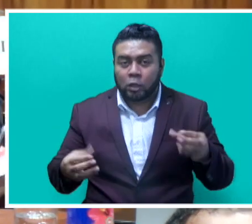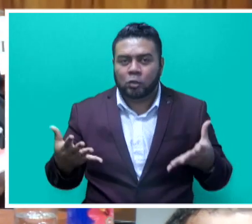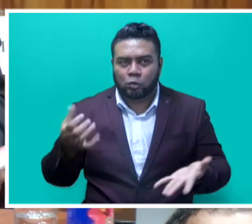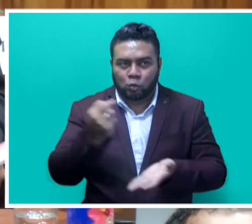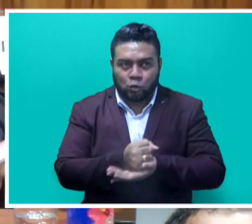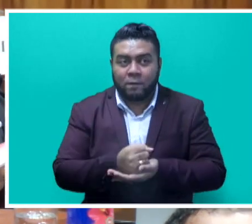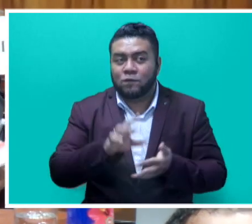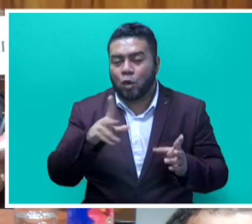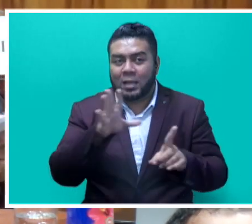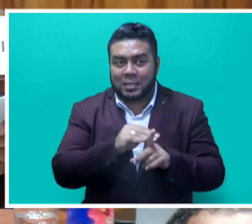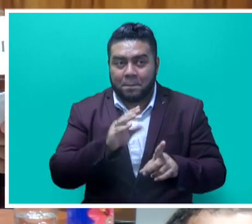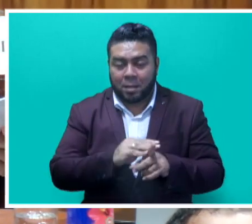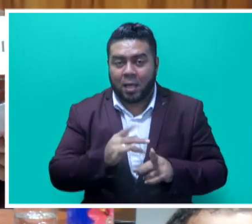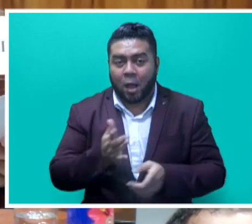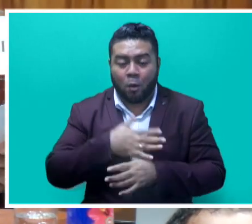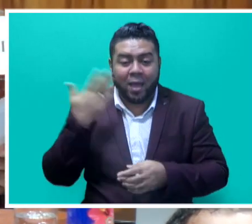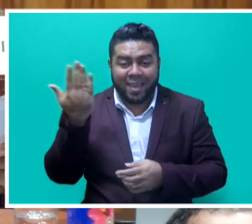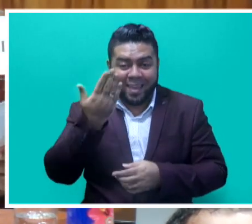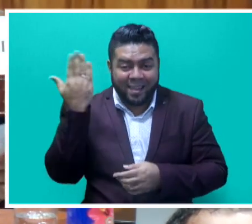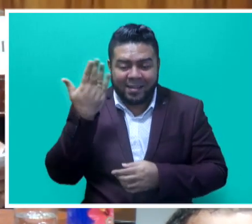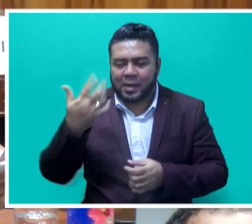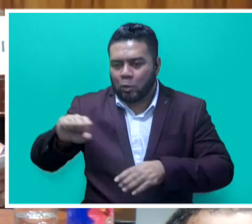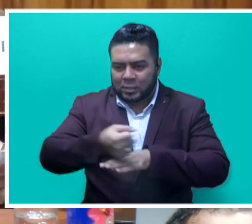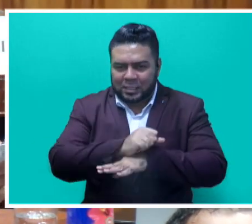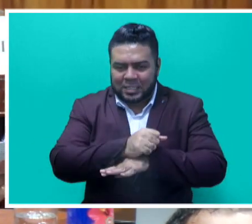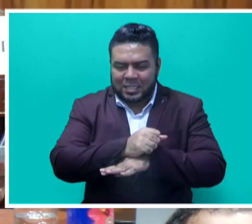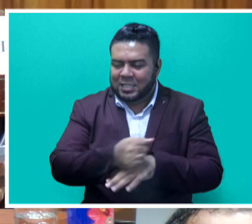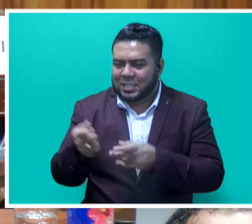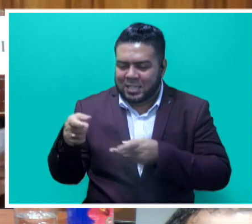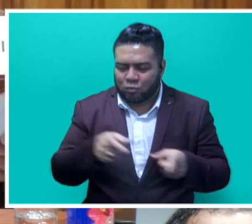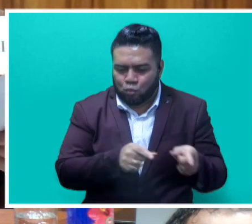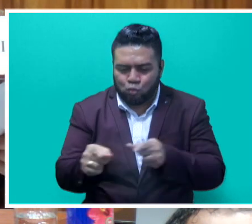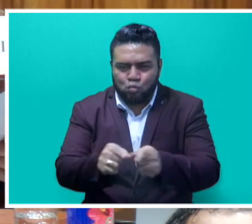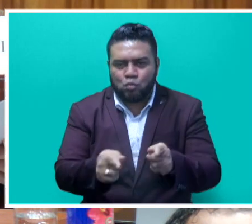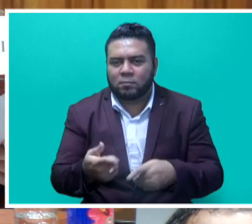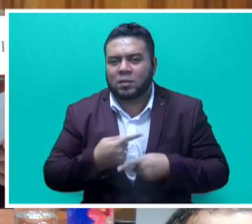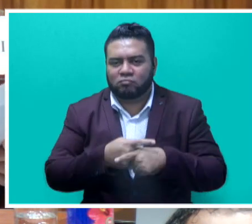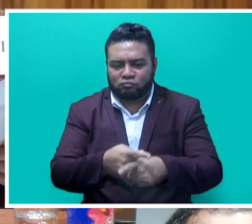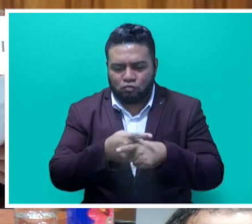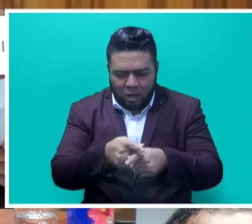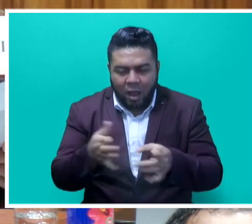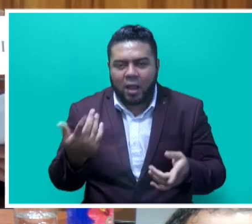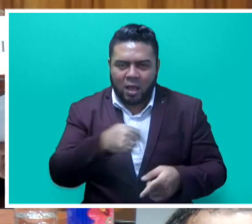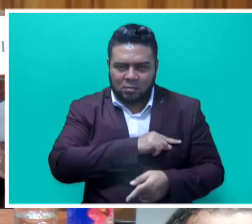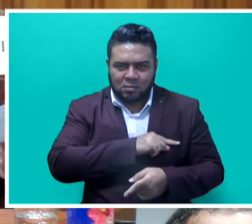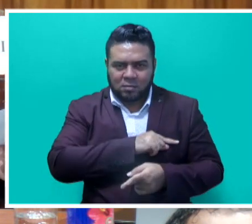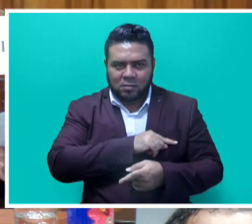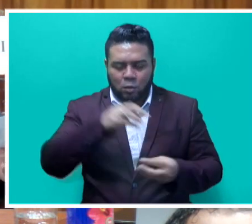for example, our air and our sea navigation system and its